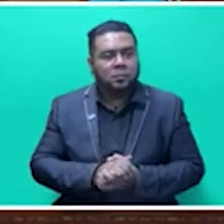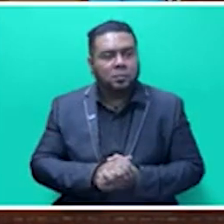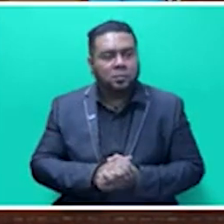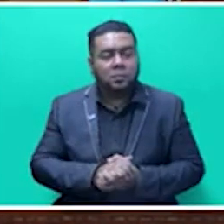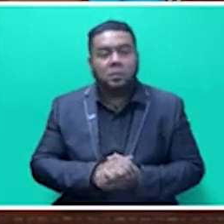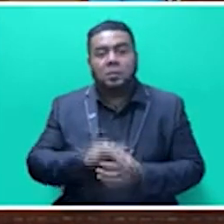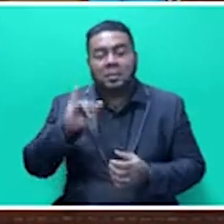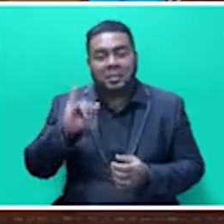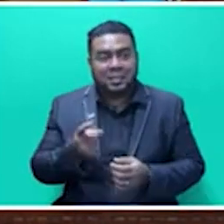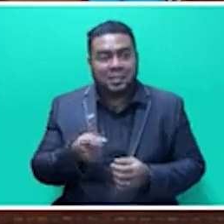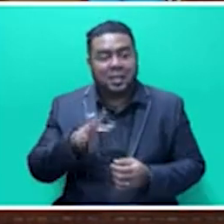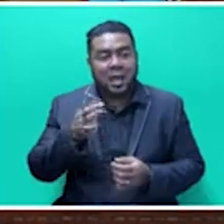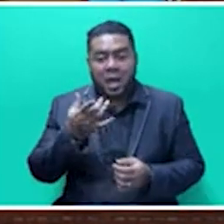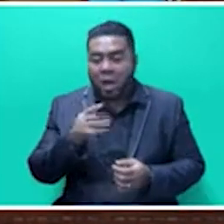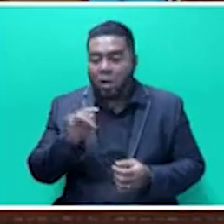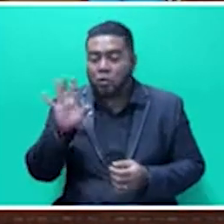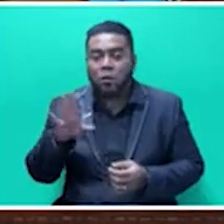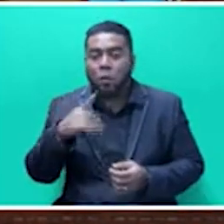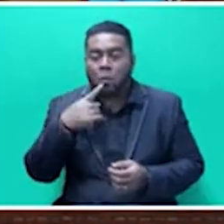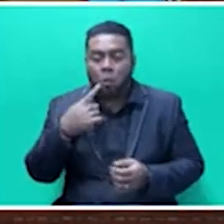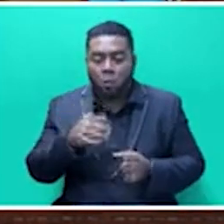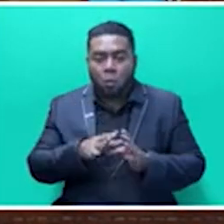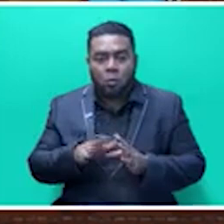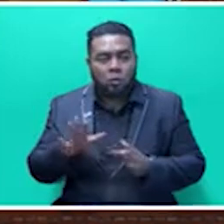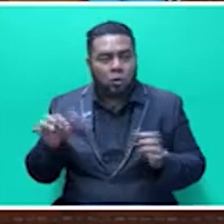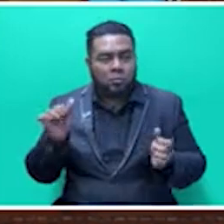It is out of order for a member when speaking to use